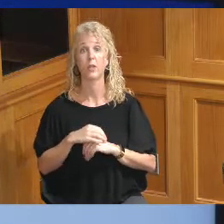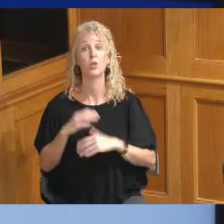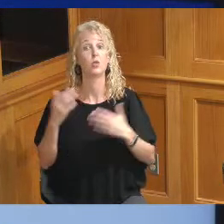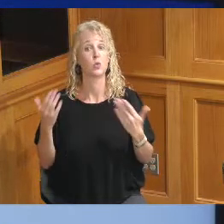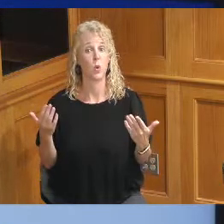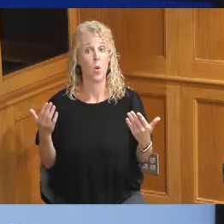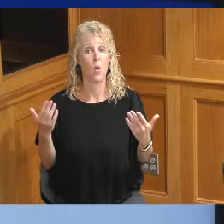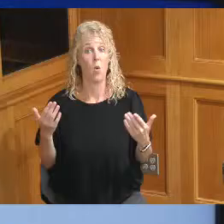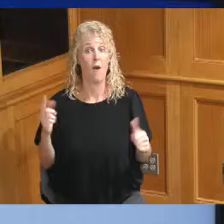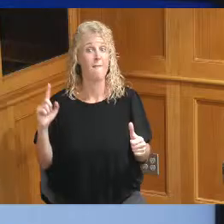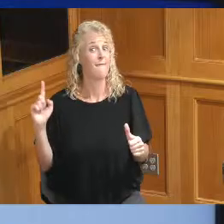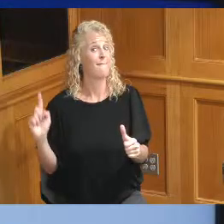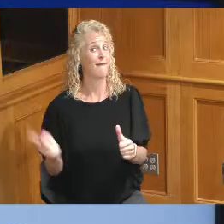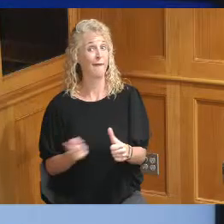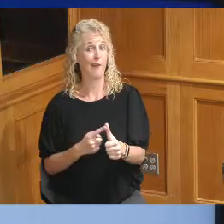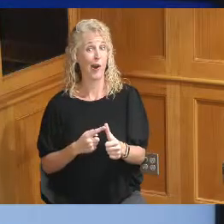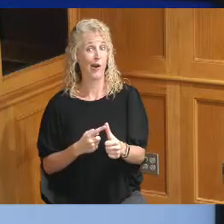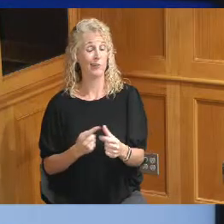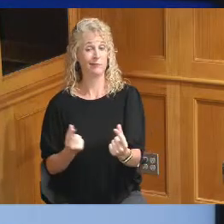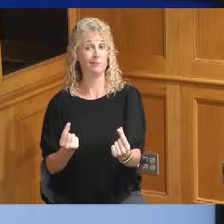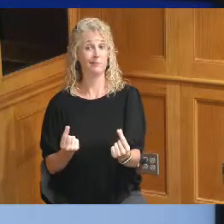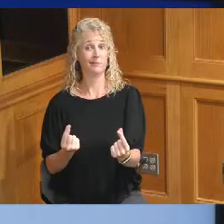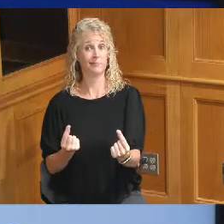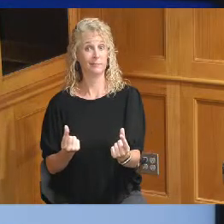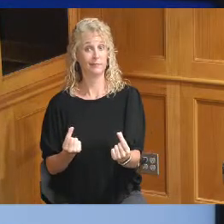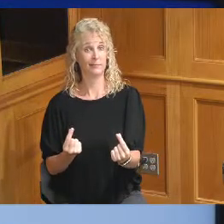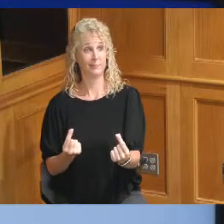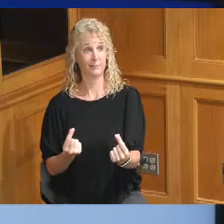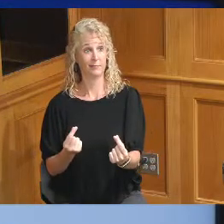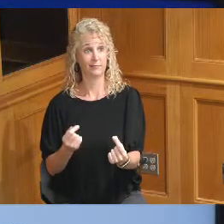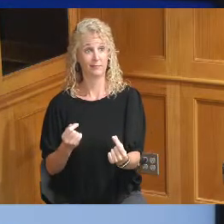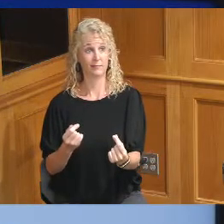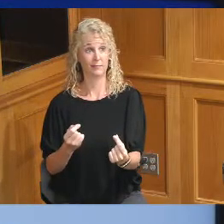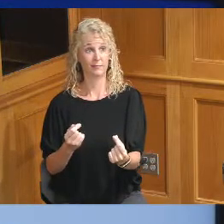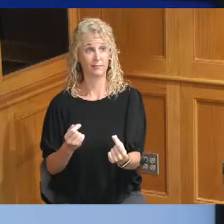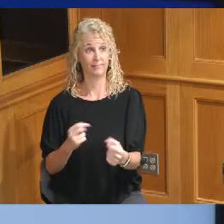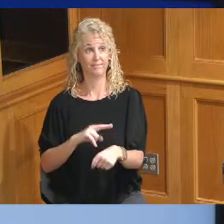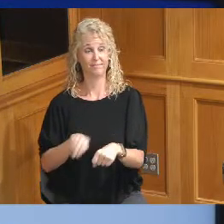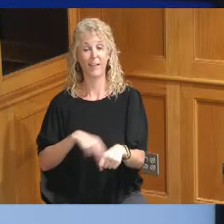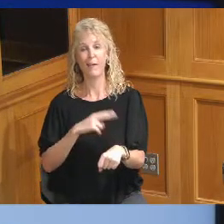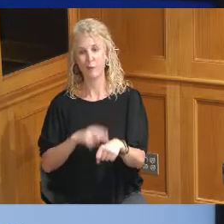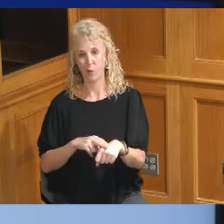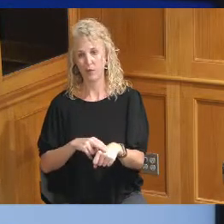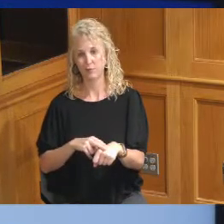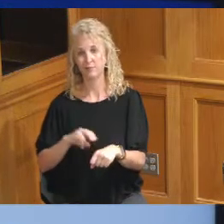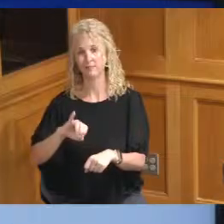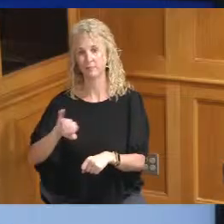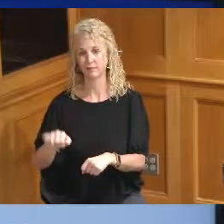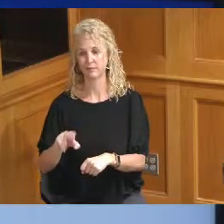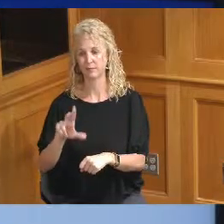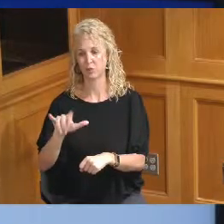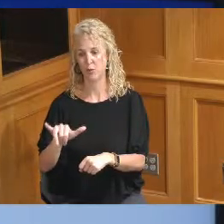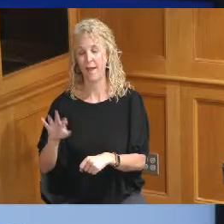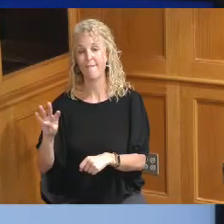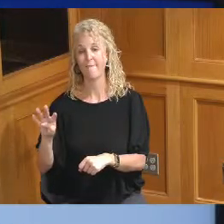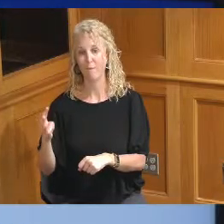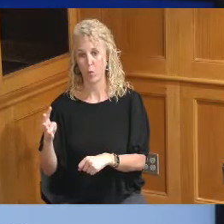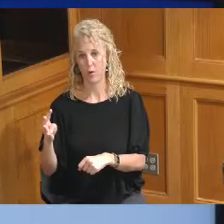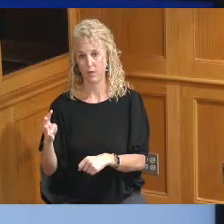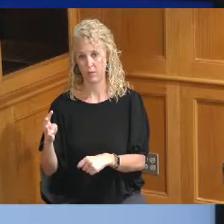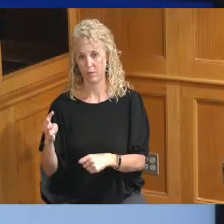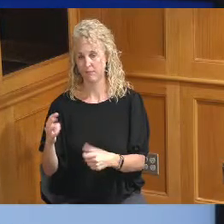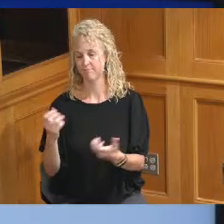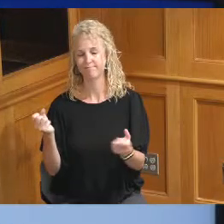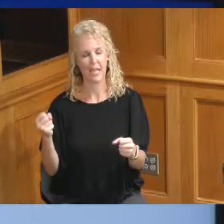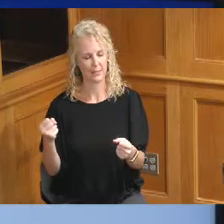big first opportunity is the July 4th, which will be the big national celebration of